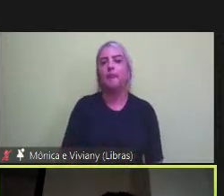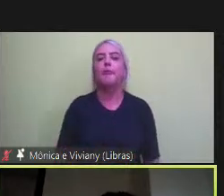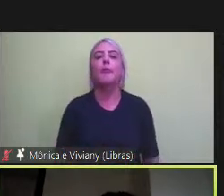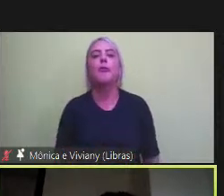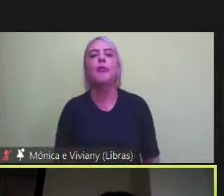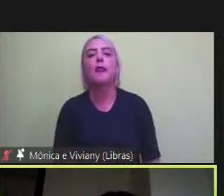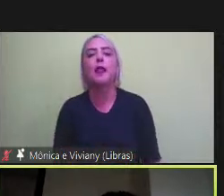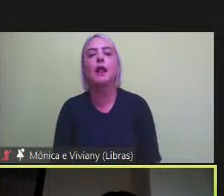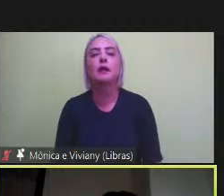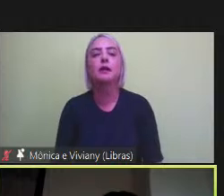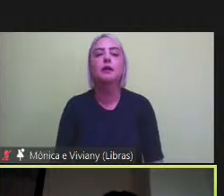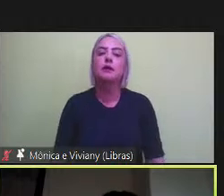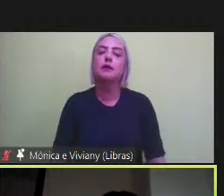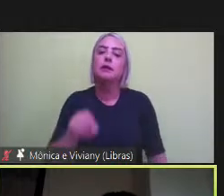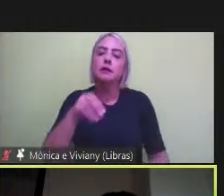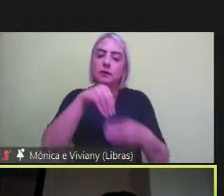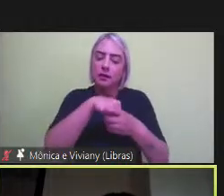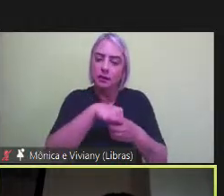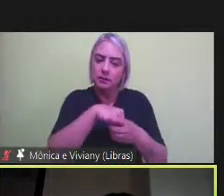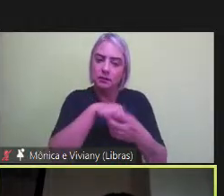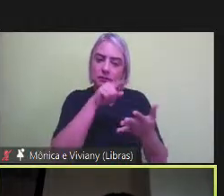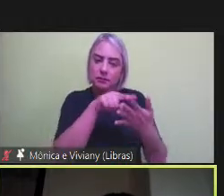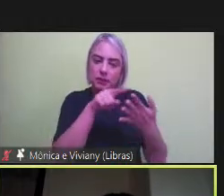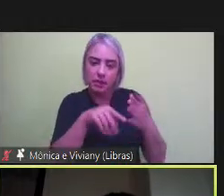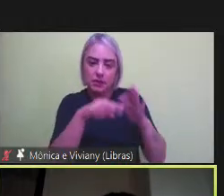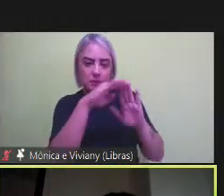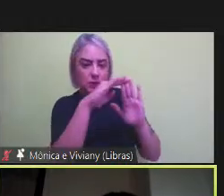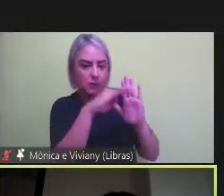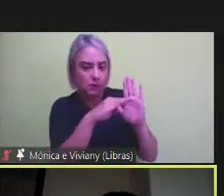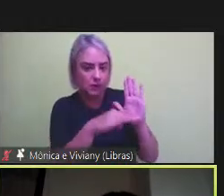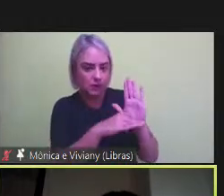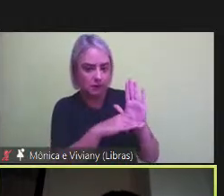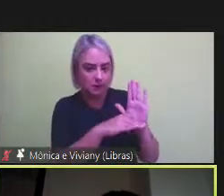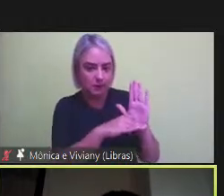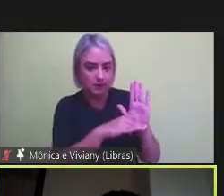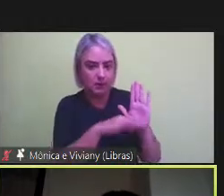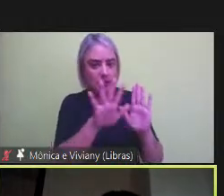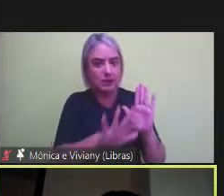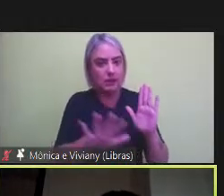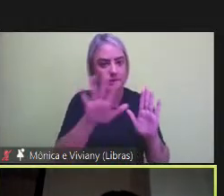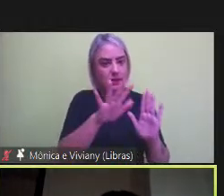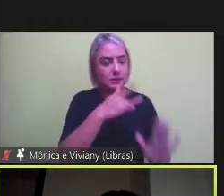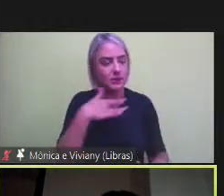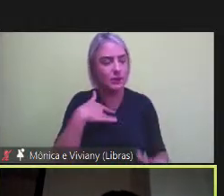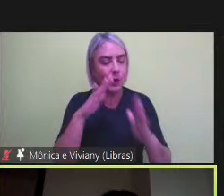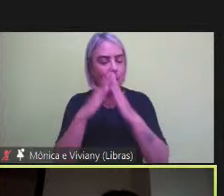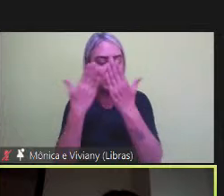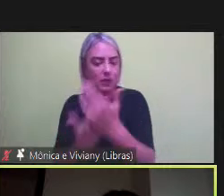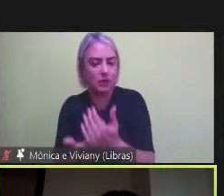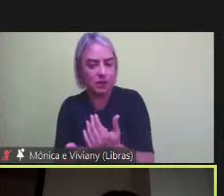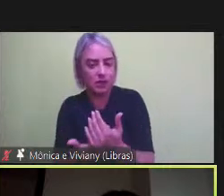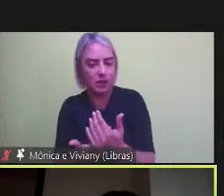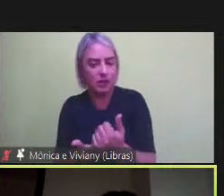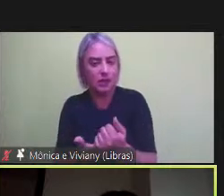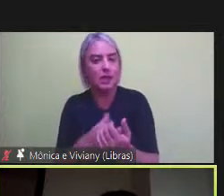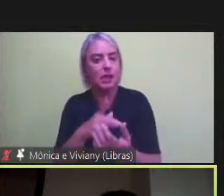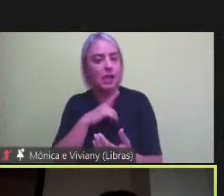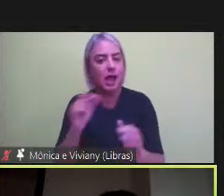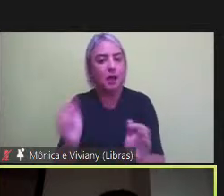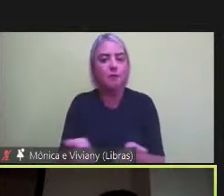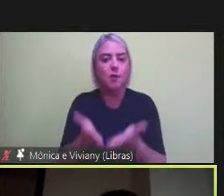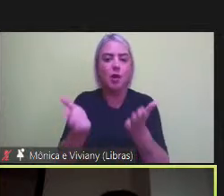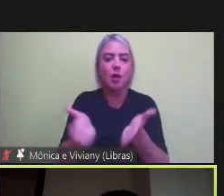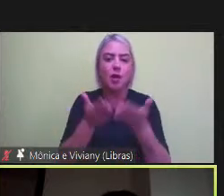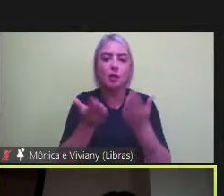environment and within this program, National Program for School Health, with